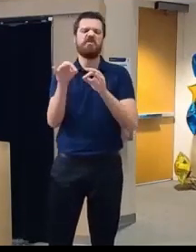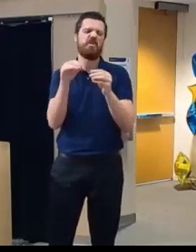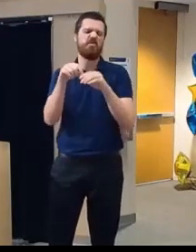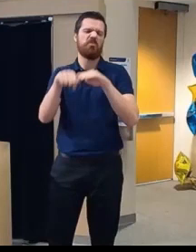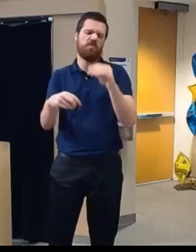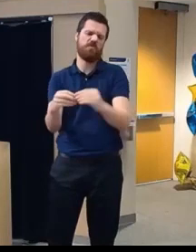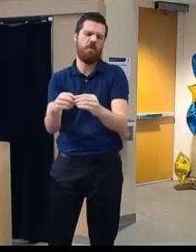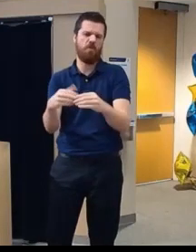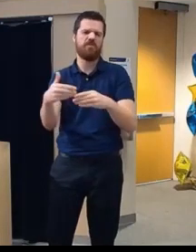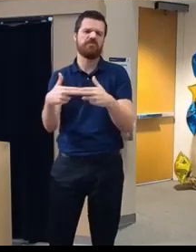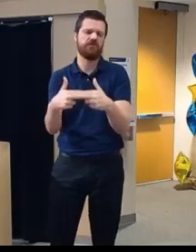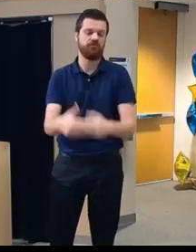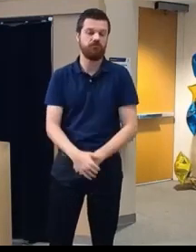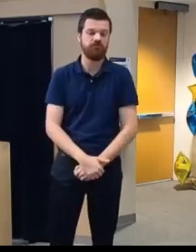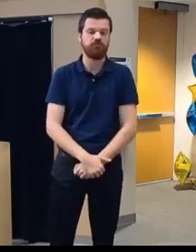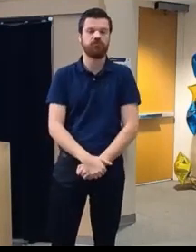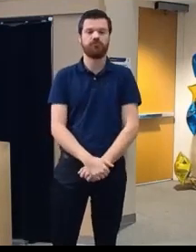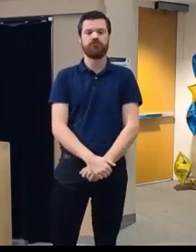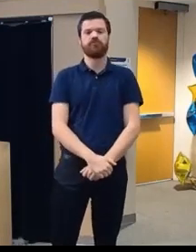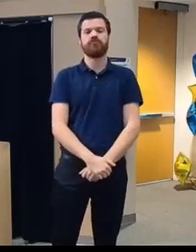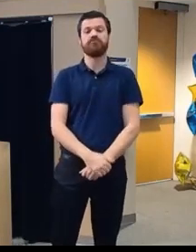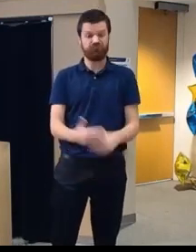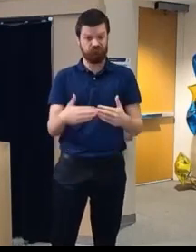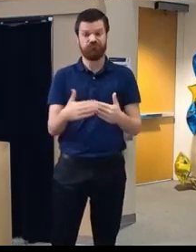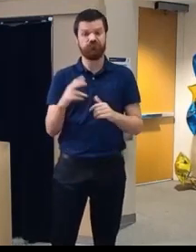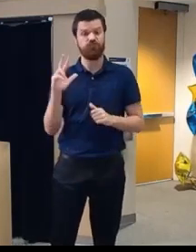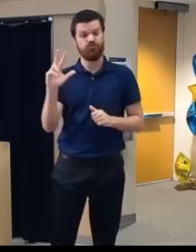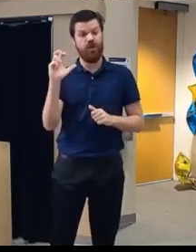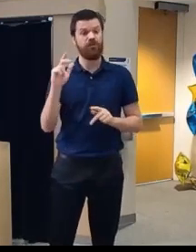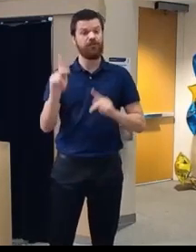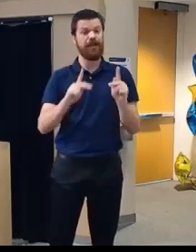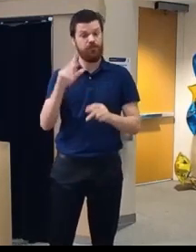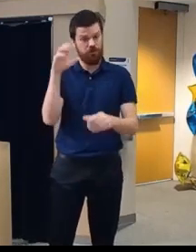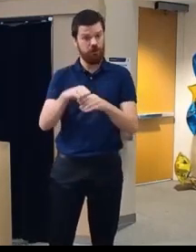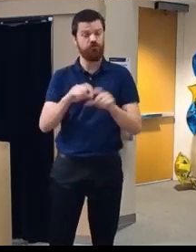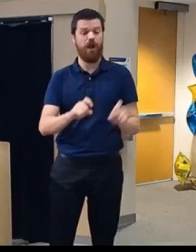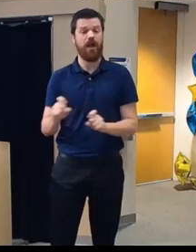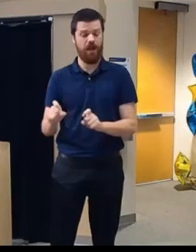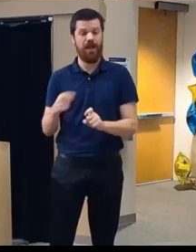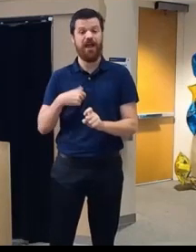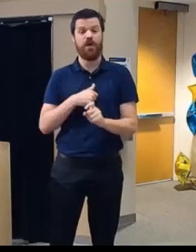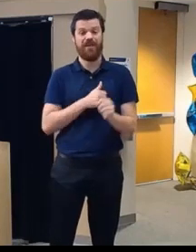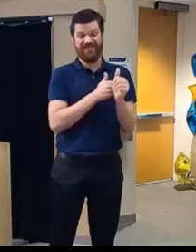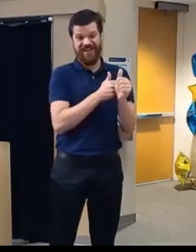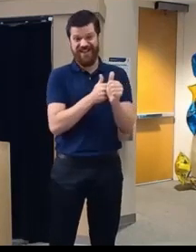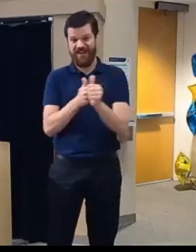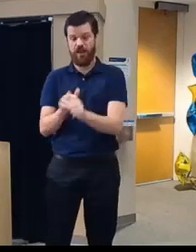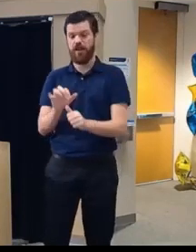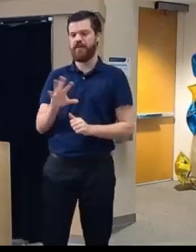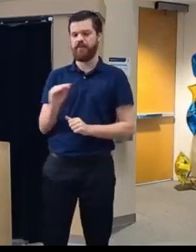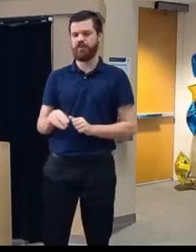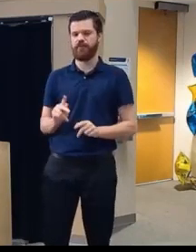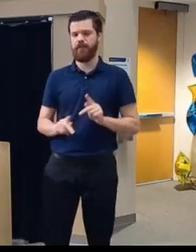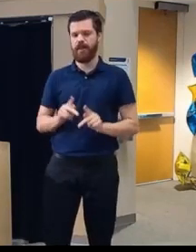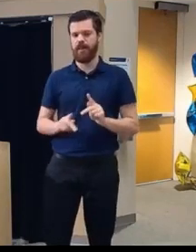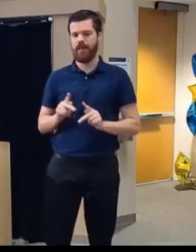slide. We had almost 300 people in the trial, and we followed 95% of the